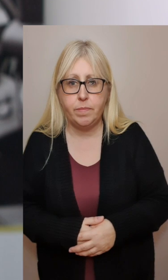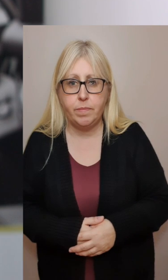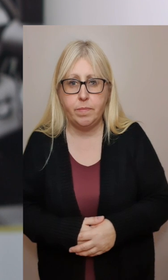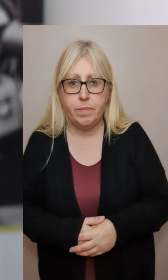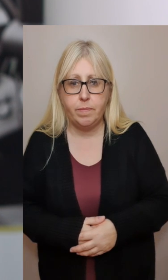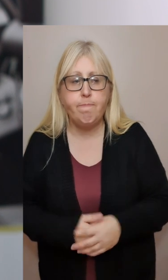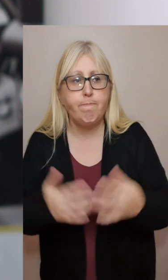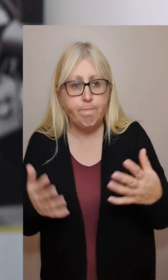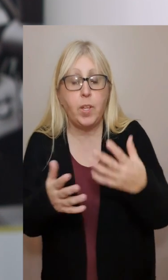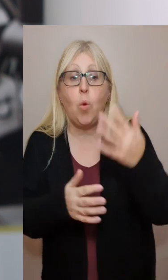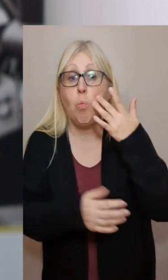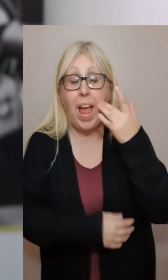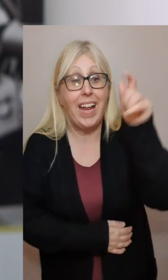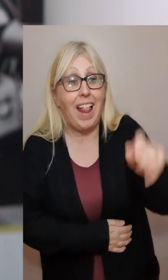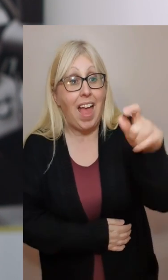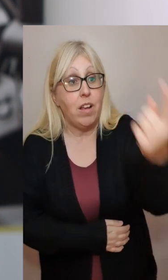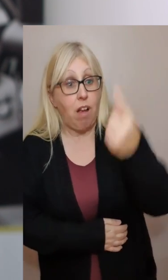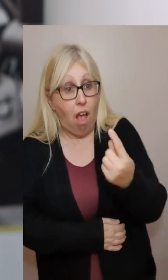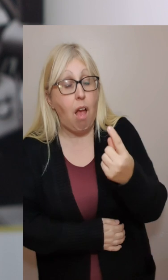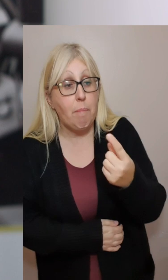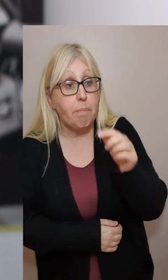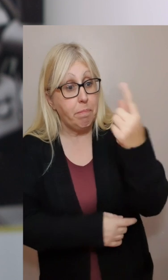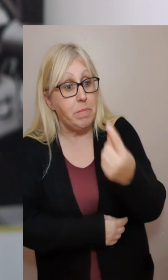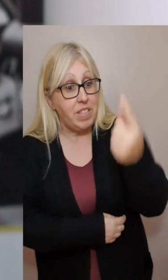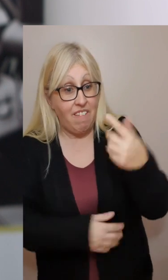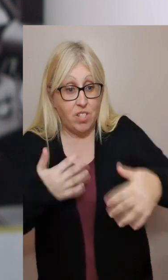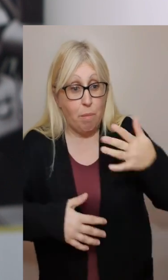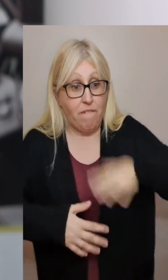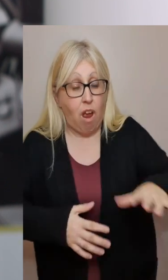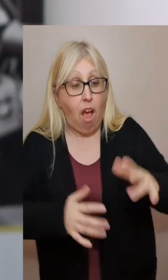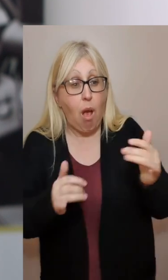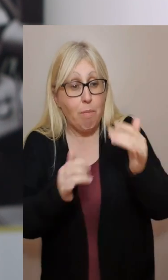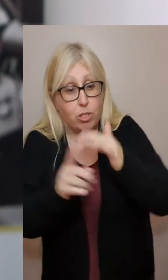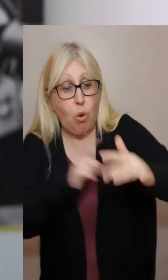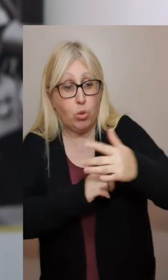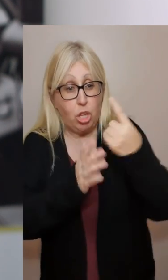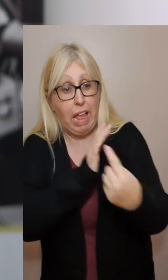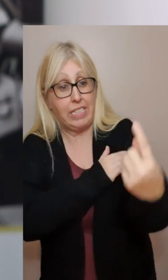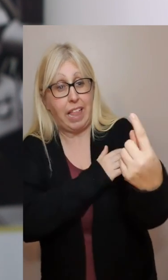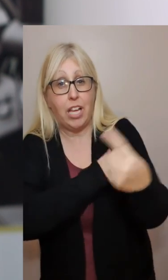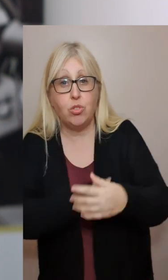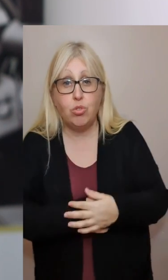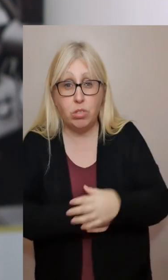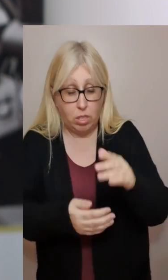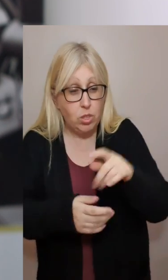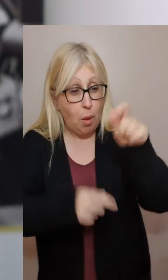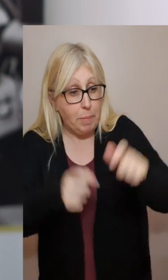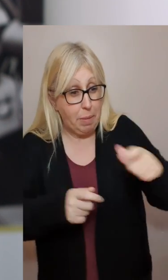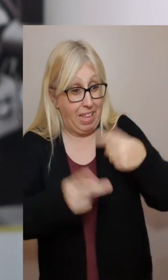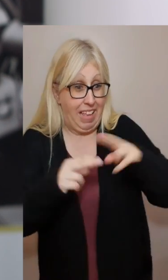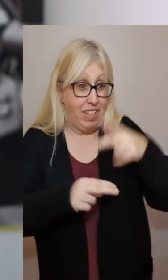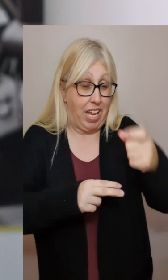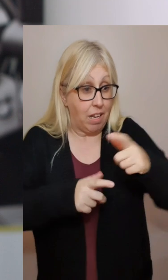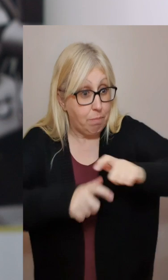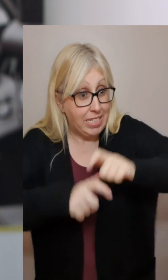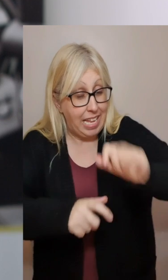We find that when clients come here, they can often be suffering from social isolation, and we do find that if people can maintain their driving ability